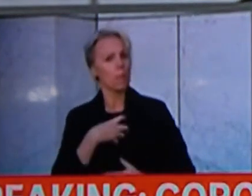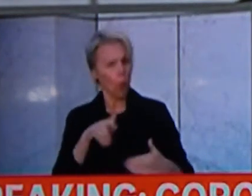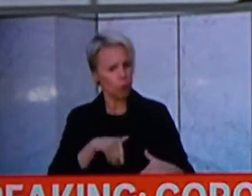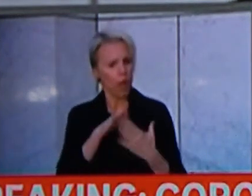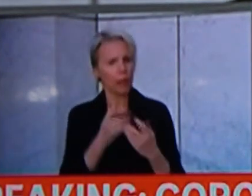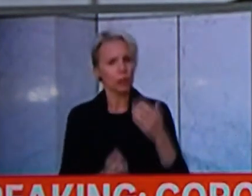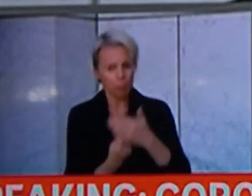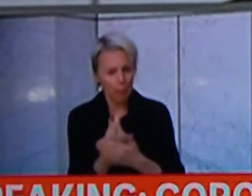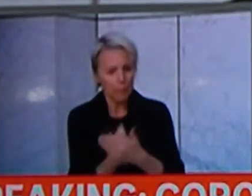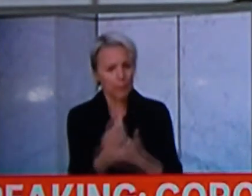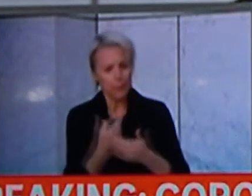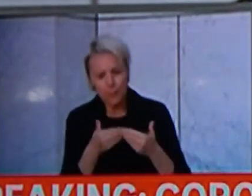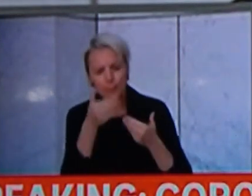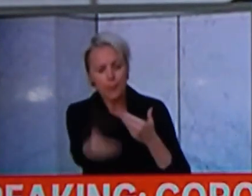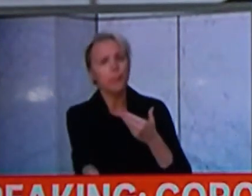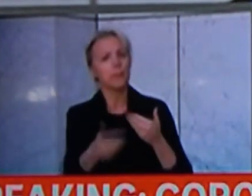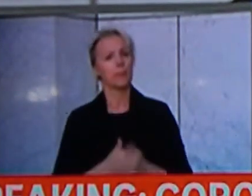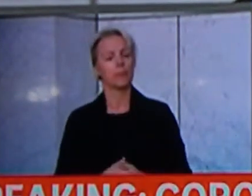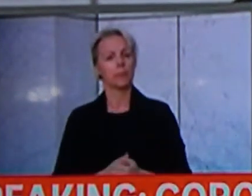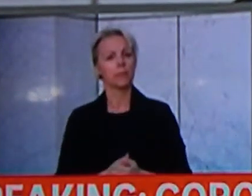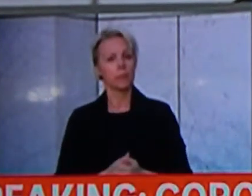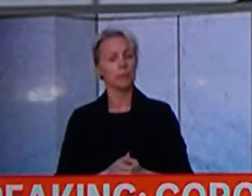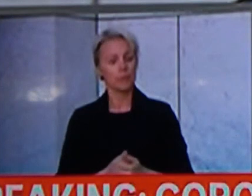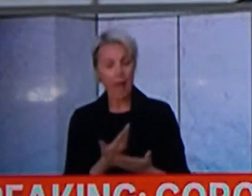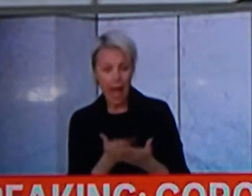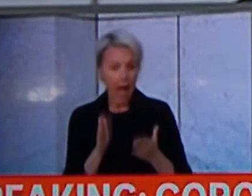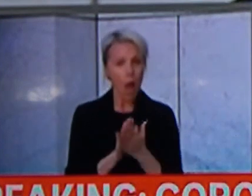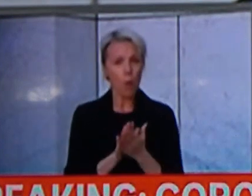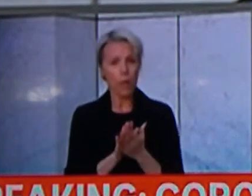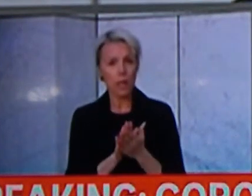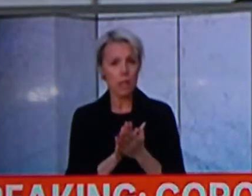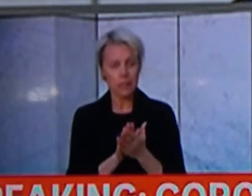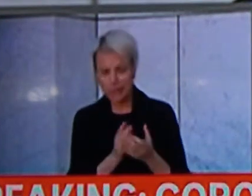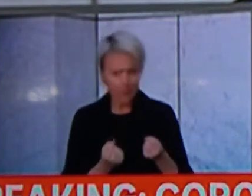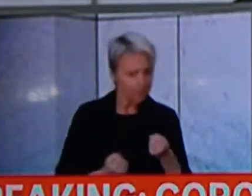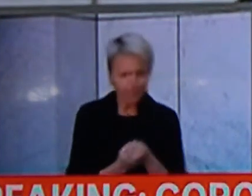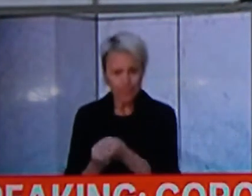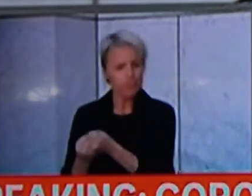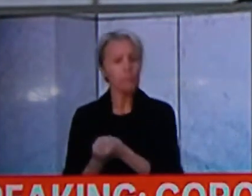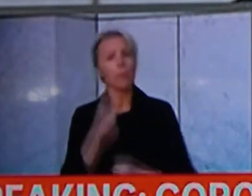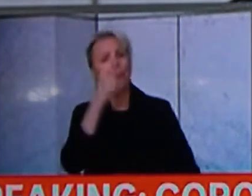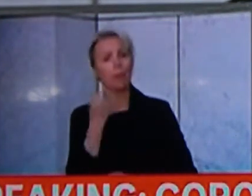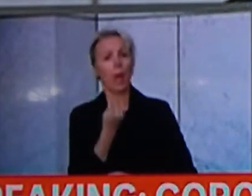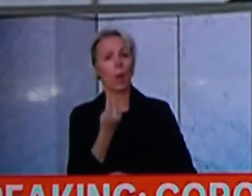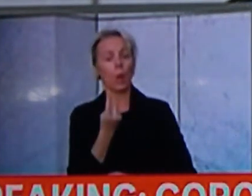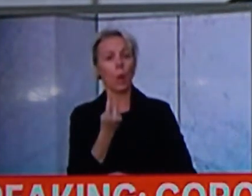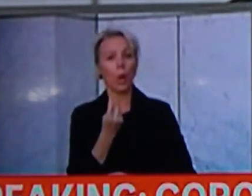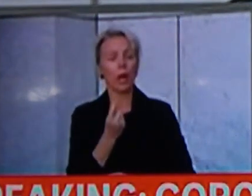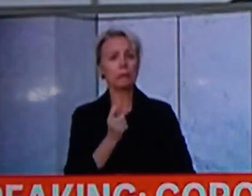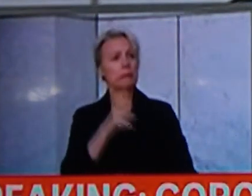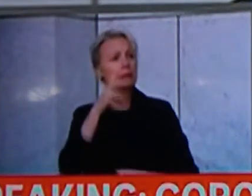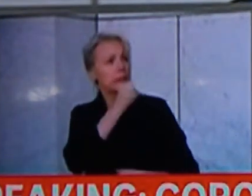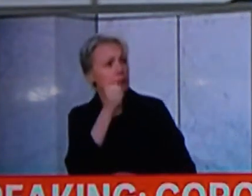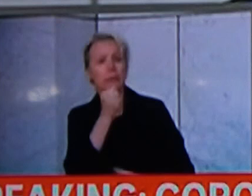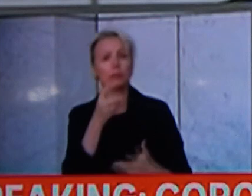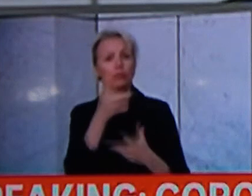across the economy. How we can put those who will find themselves in a distressing